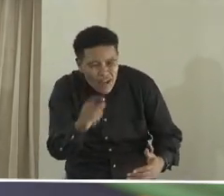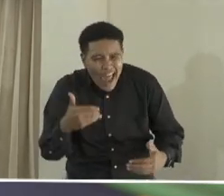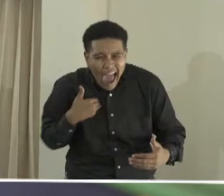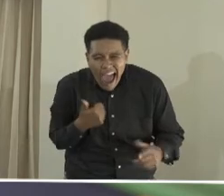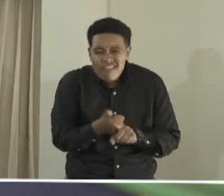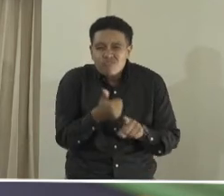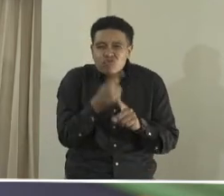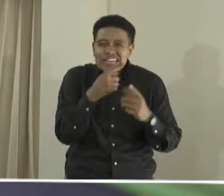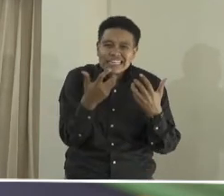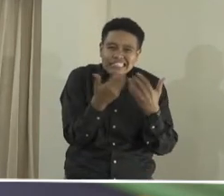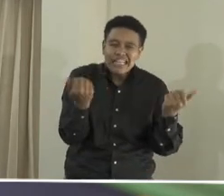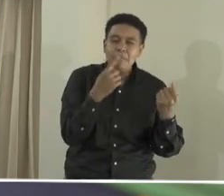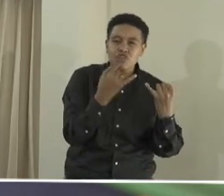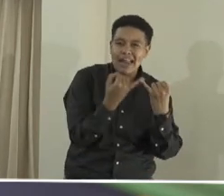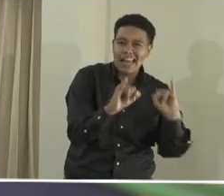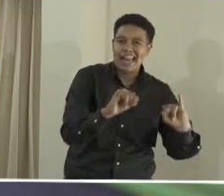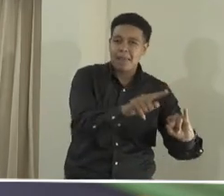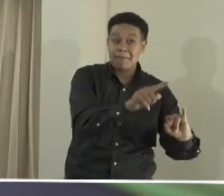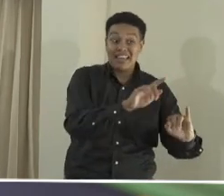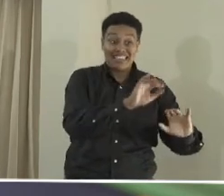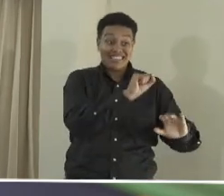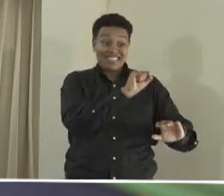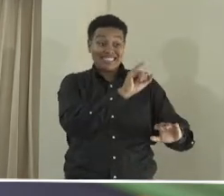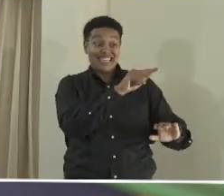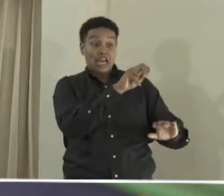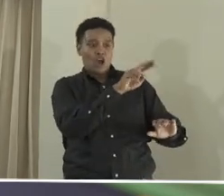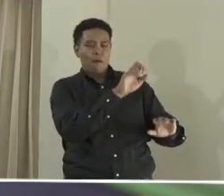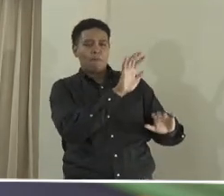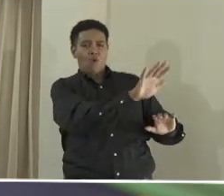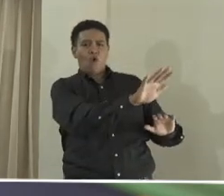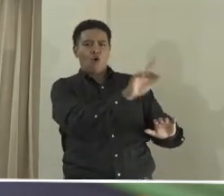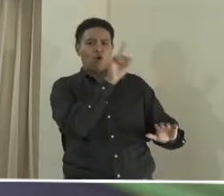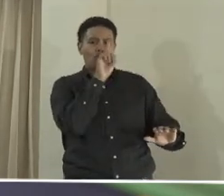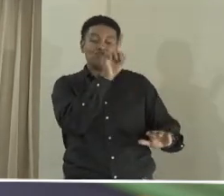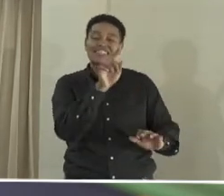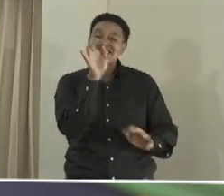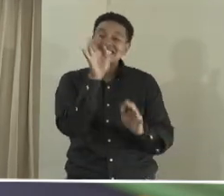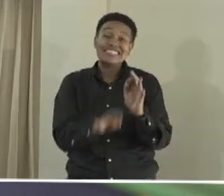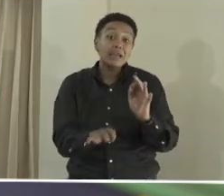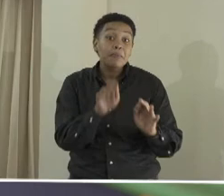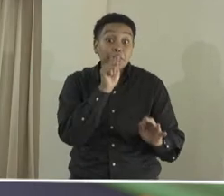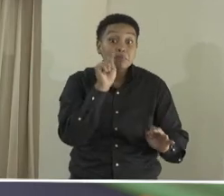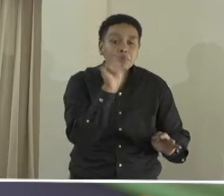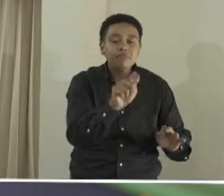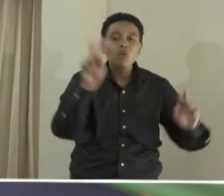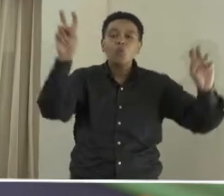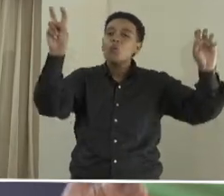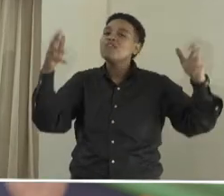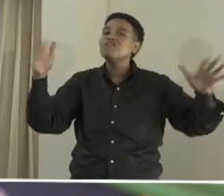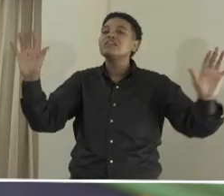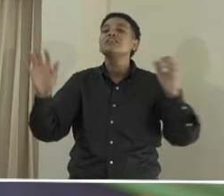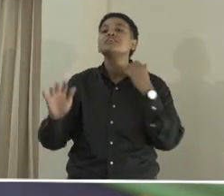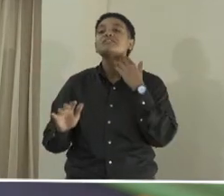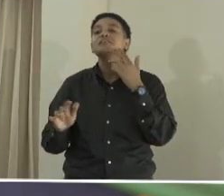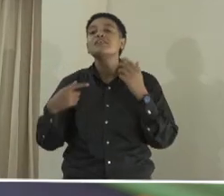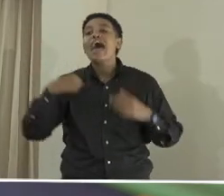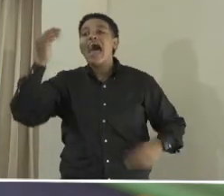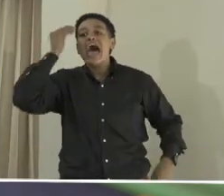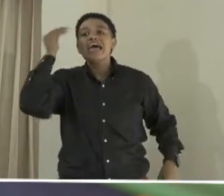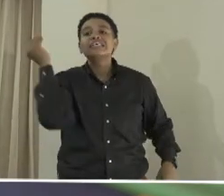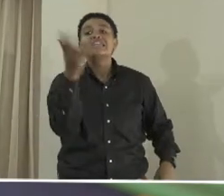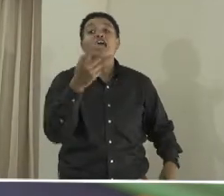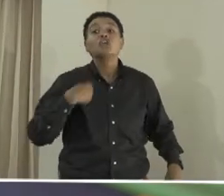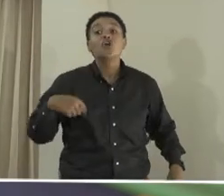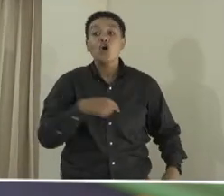a separate independent Singapore. It is as simple as that." End of quote. I say to us